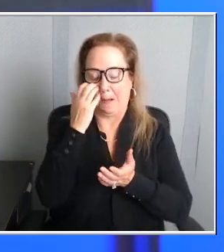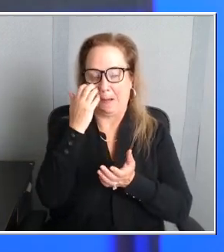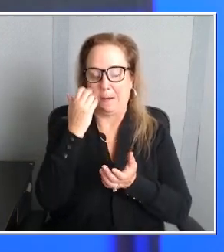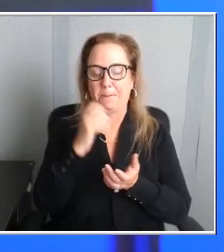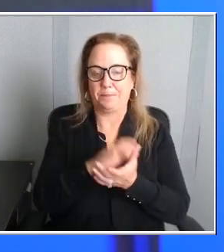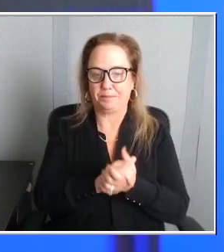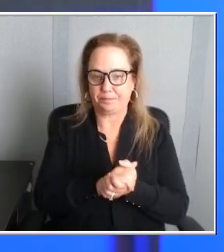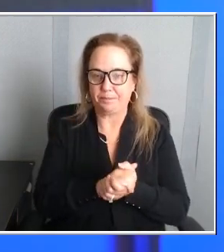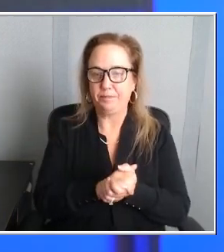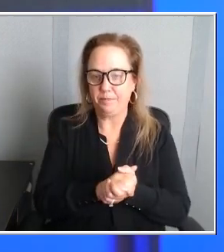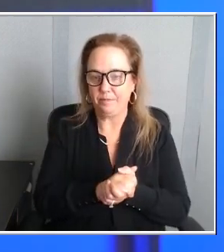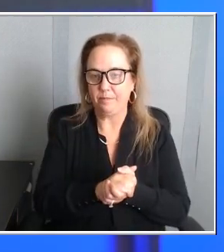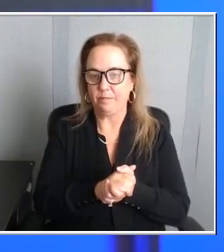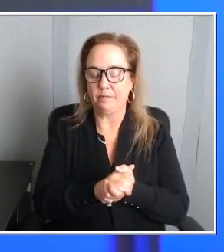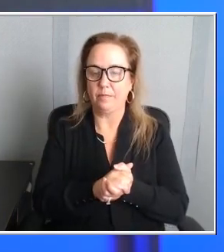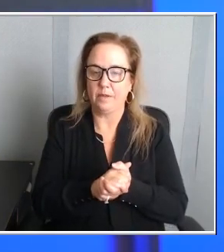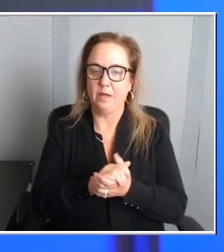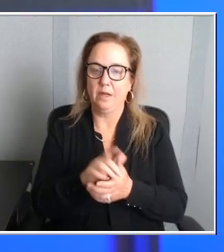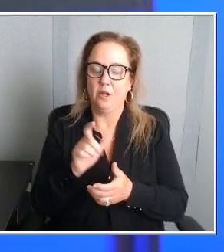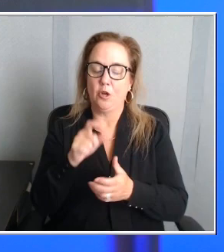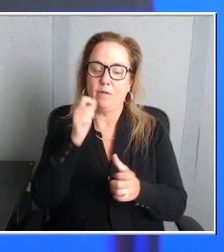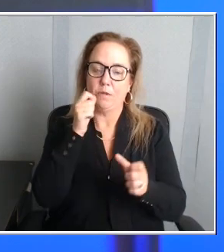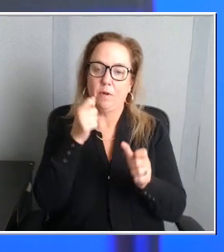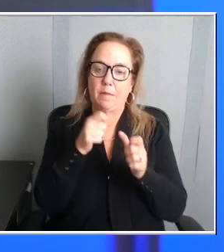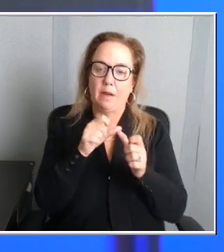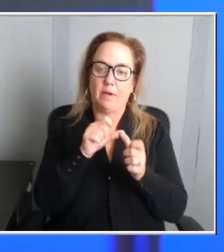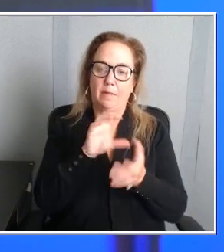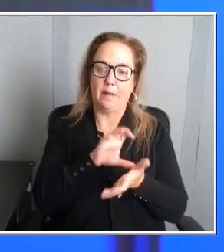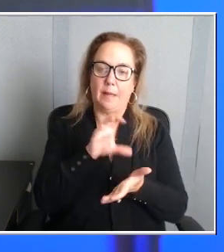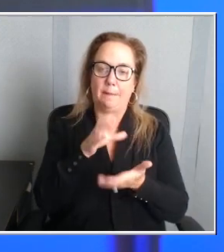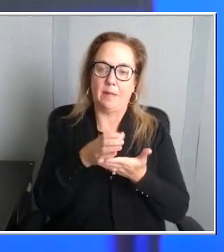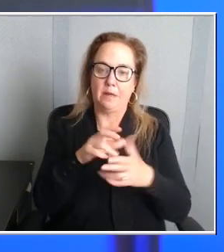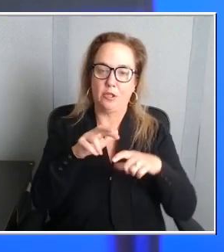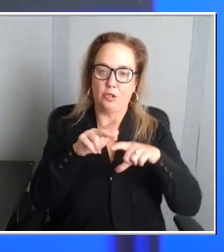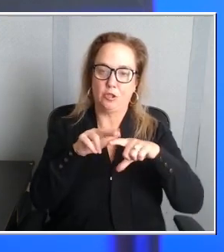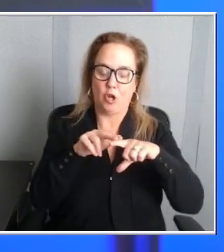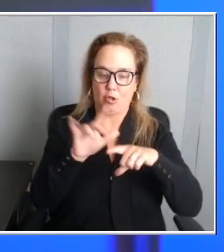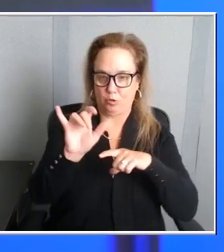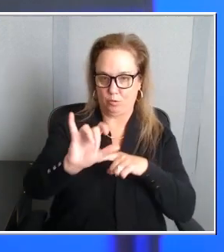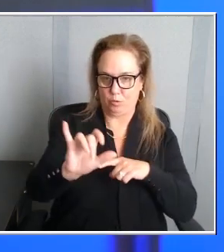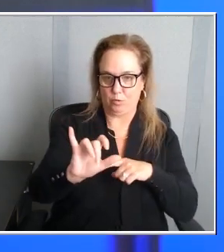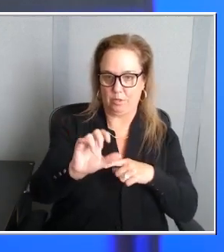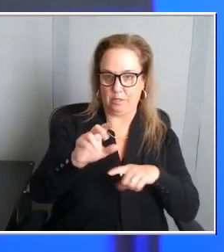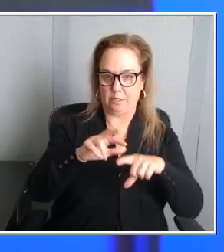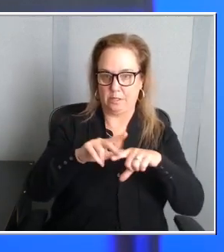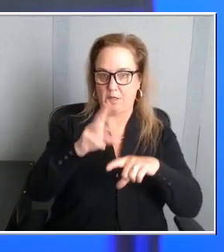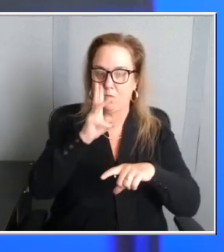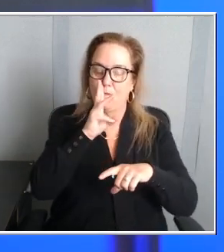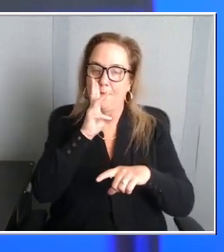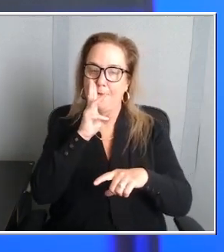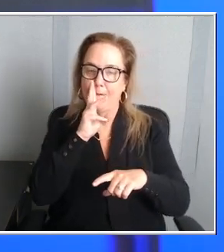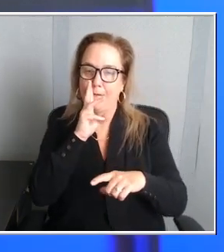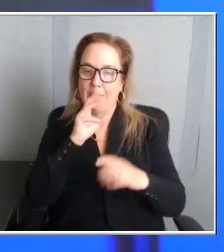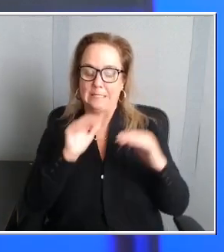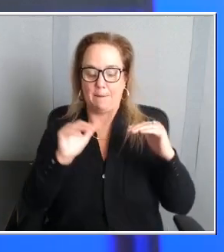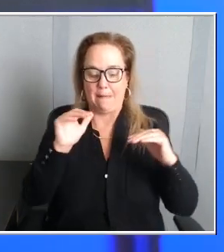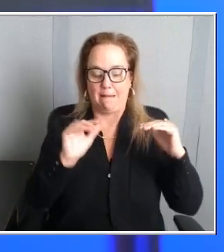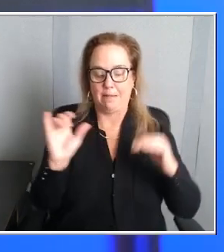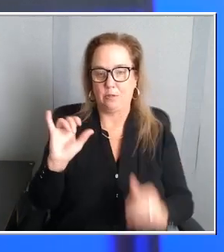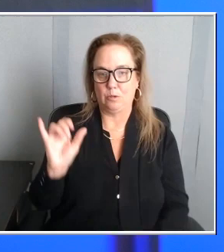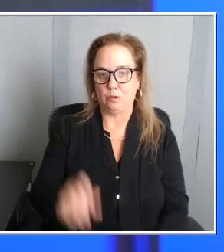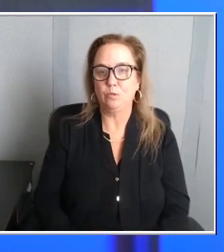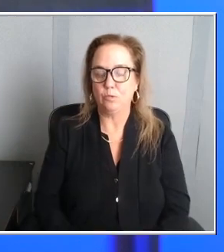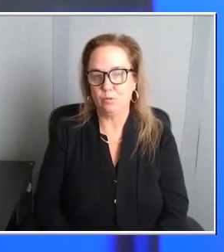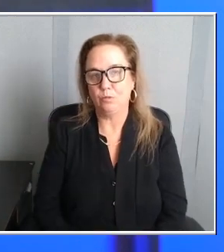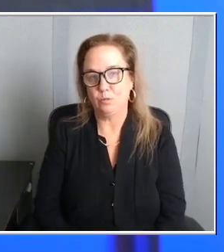Okay. And then you also have to take into account the amount of like salt that you take in, because the salt and water is a balance. So